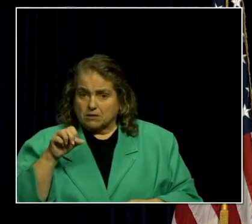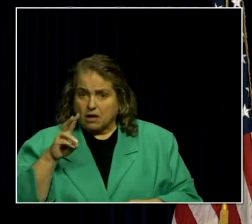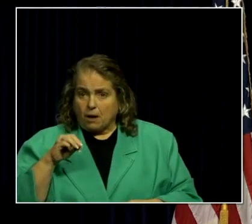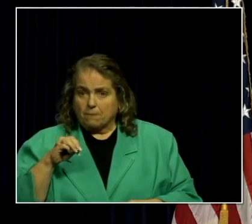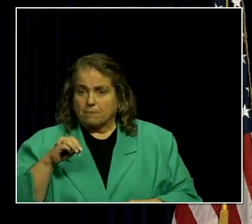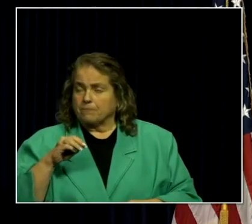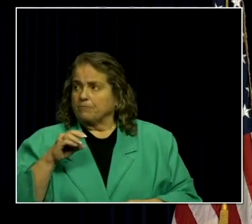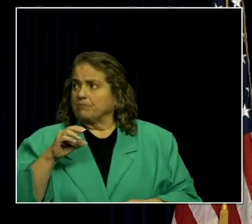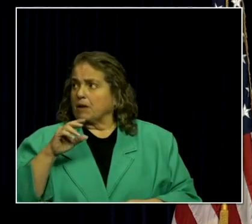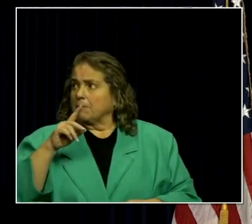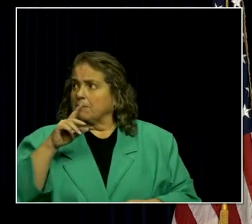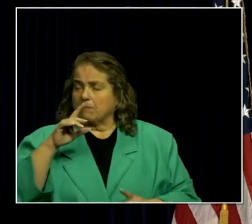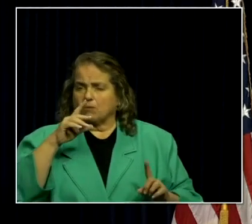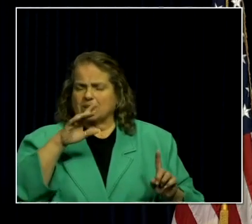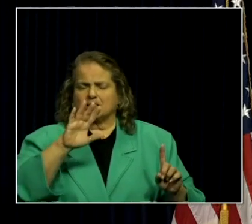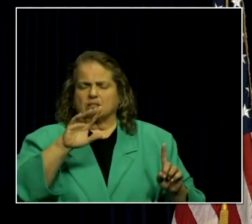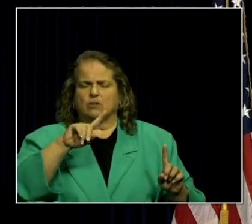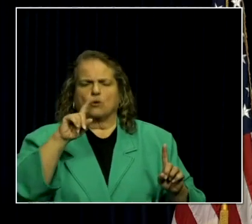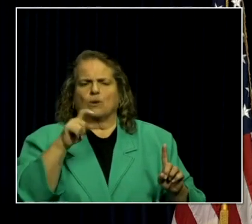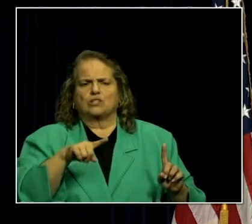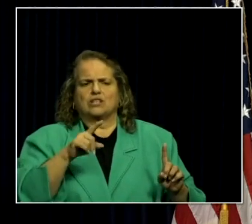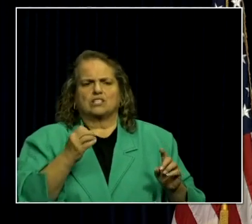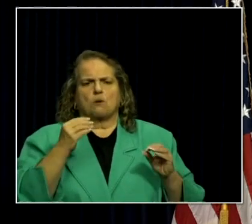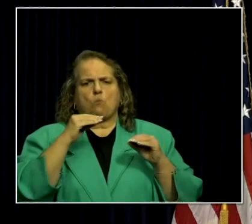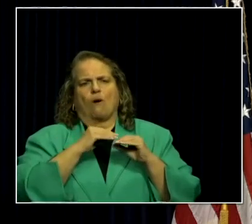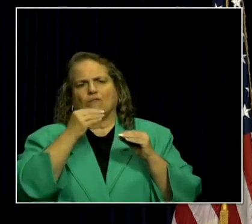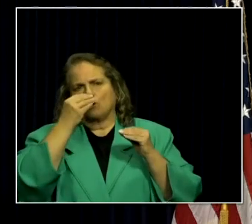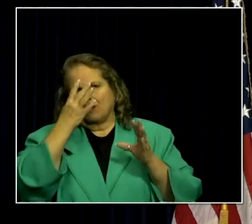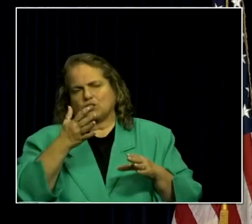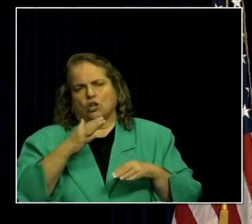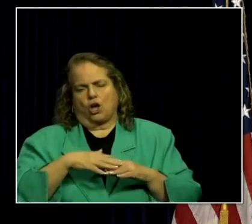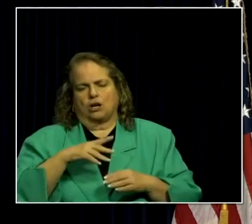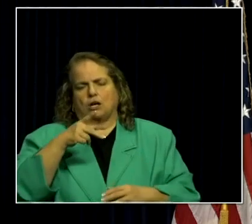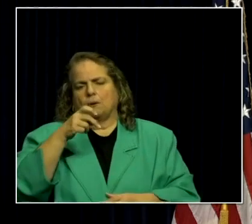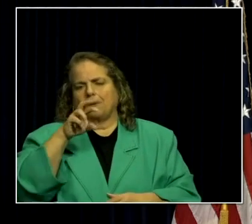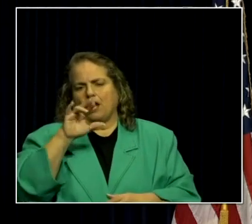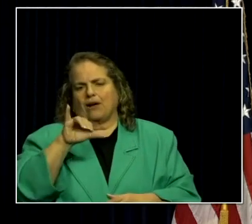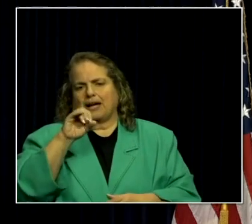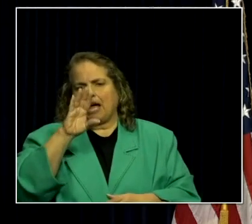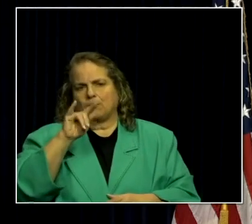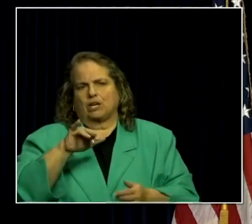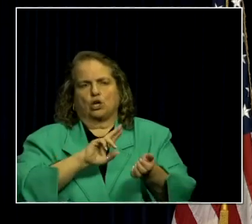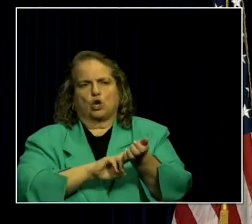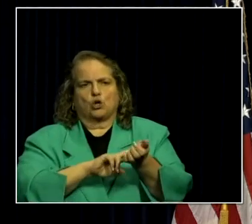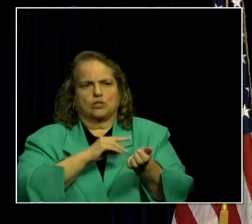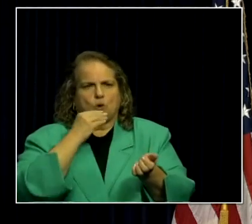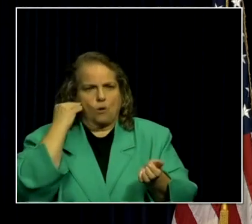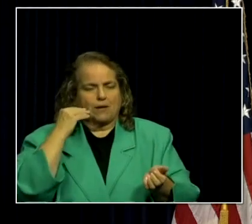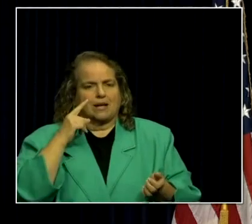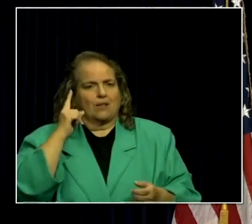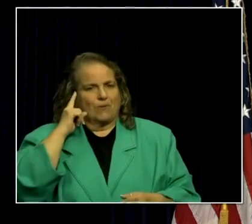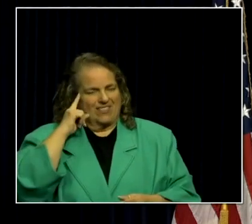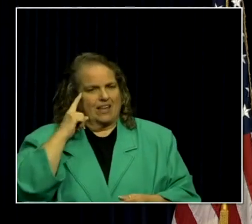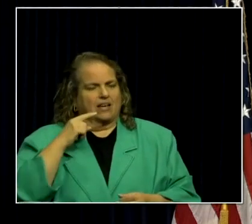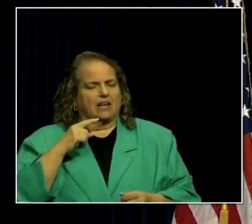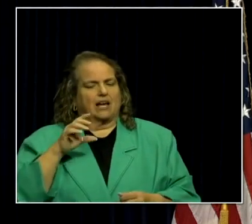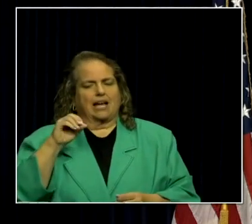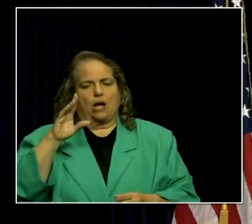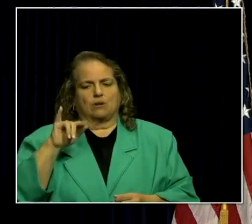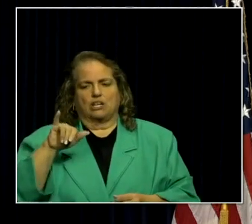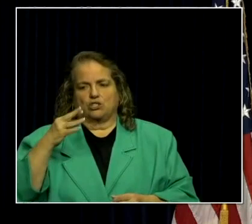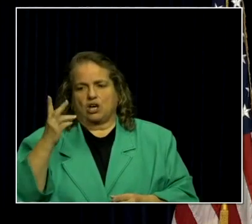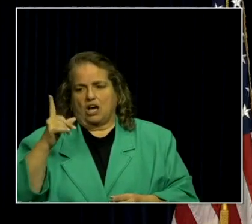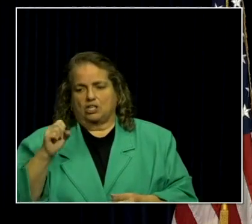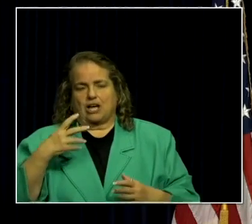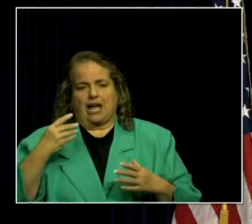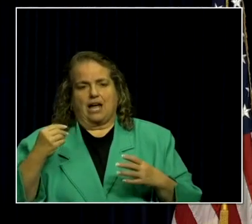people? The question is more information on the Perry County nursing home. I believe the county judge and the local health department